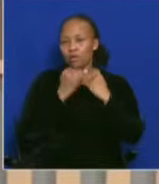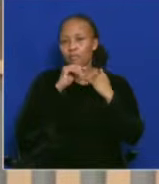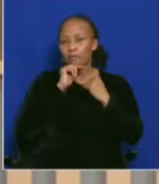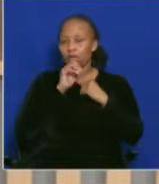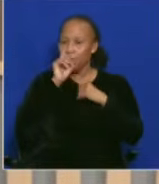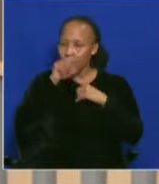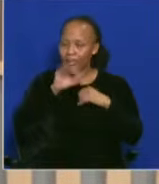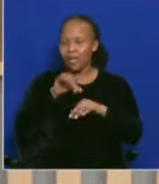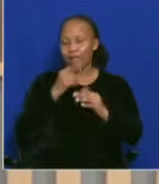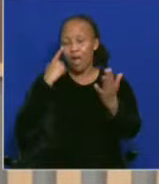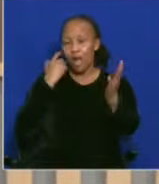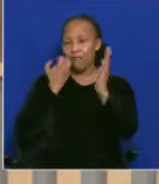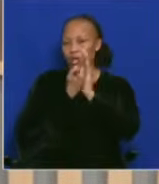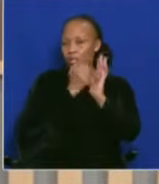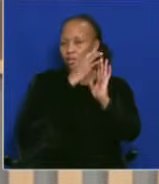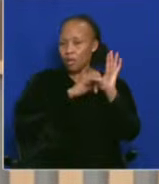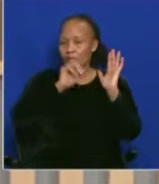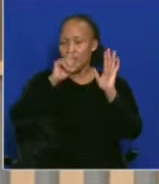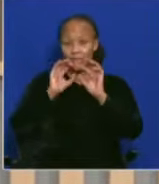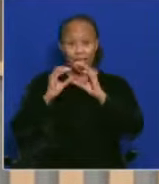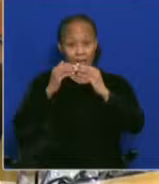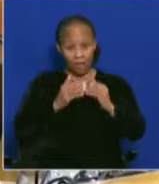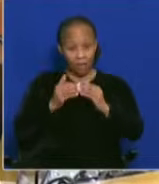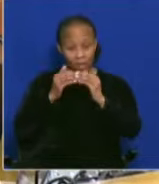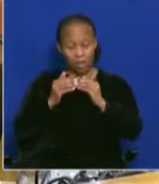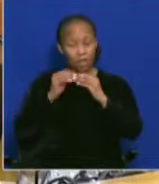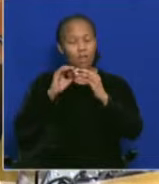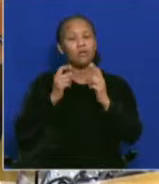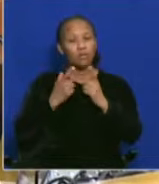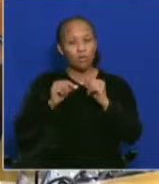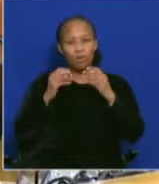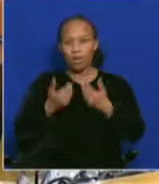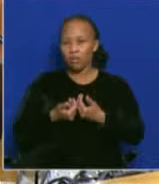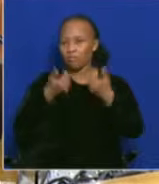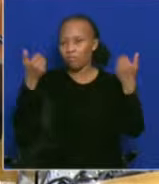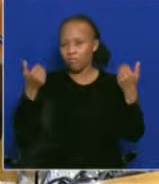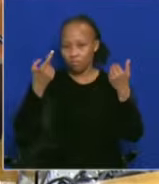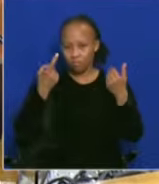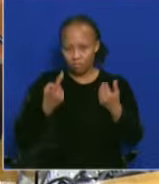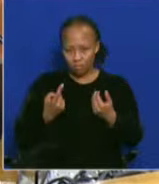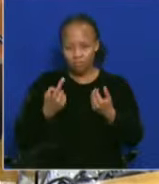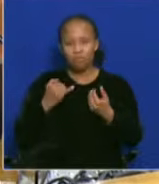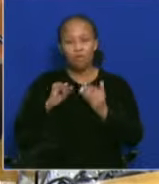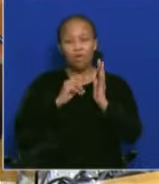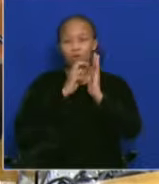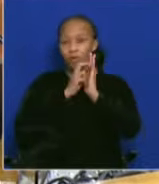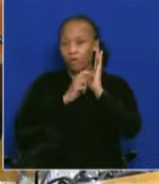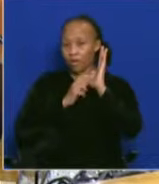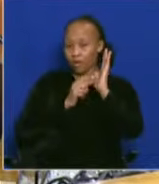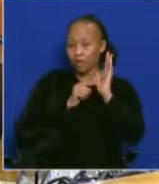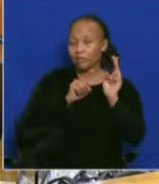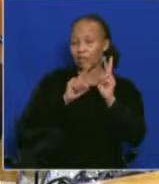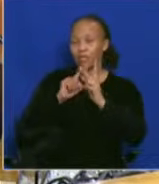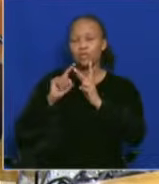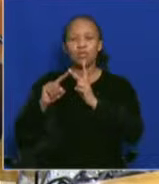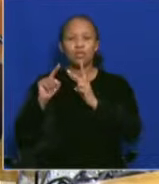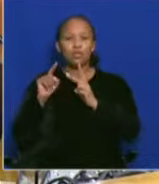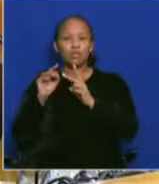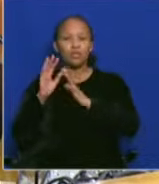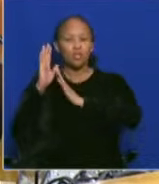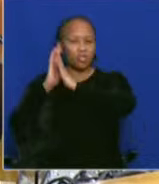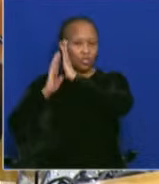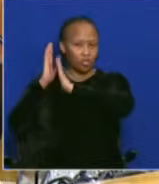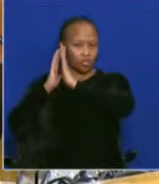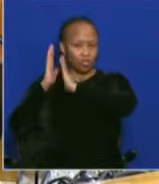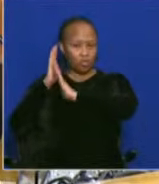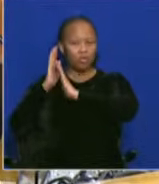carefully between historical regulatory defaults, historical conduct voluntarily disclosed pursuant to Chapter